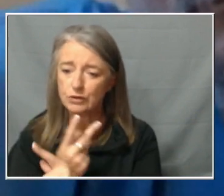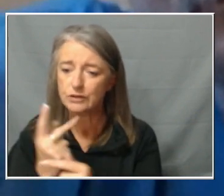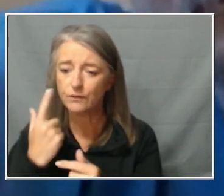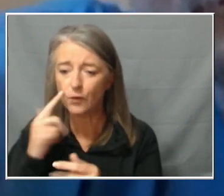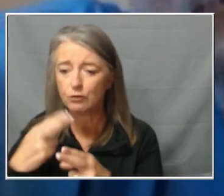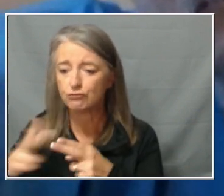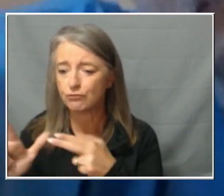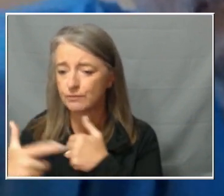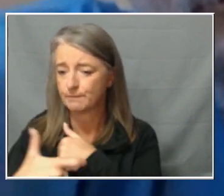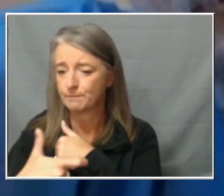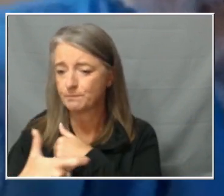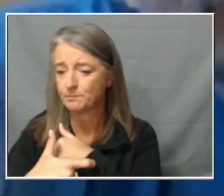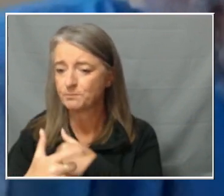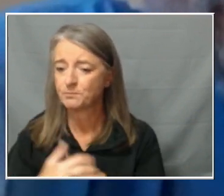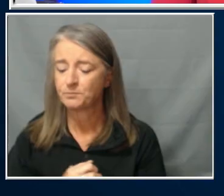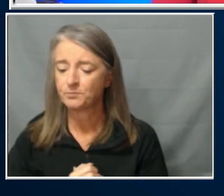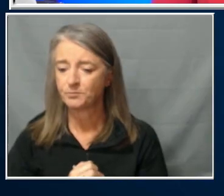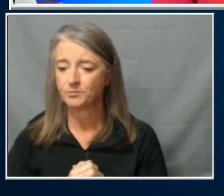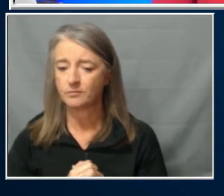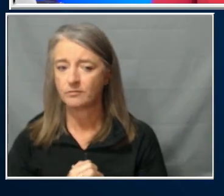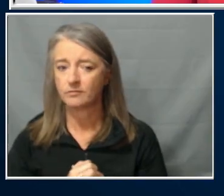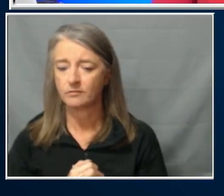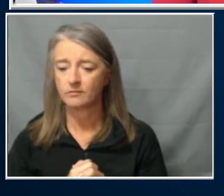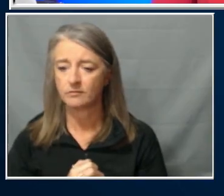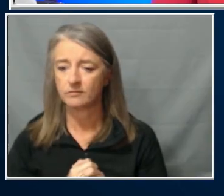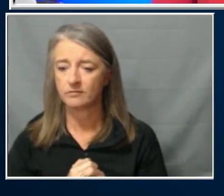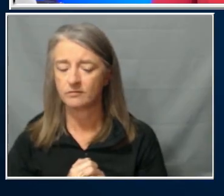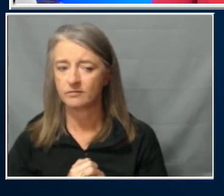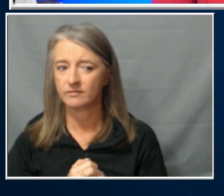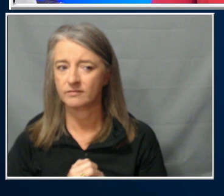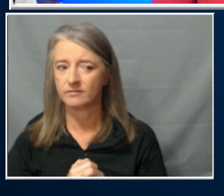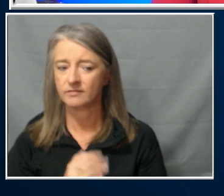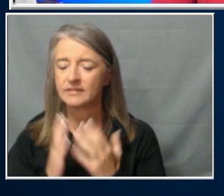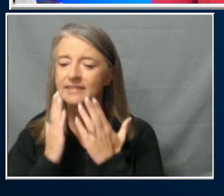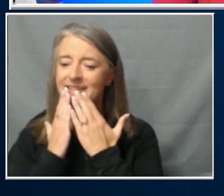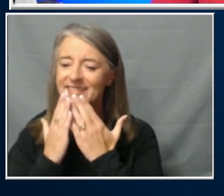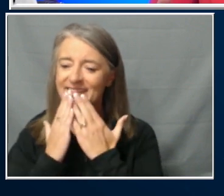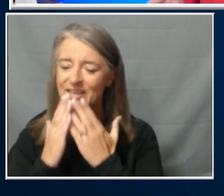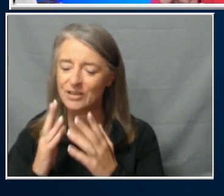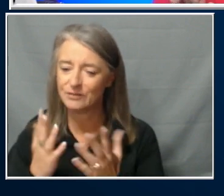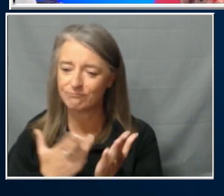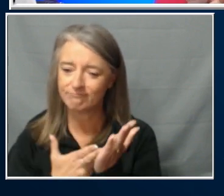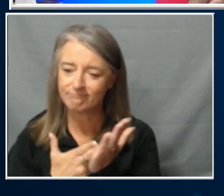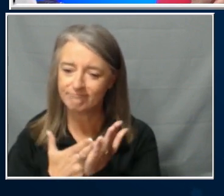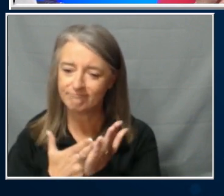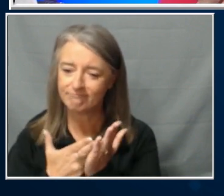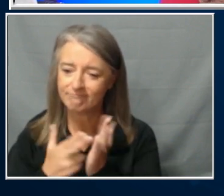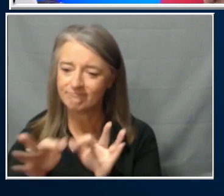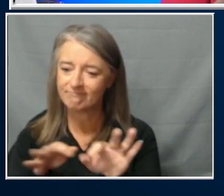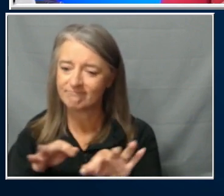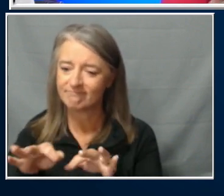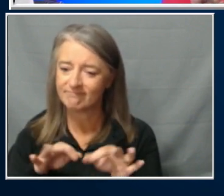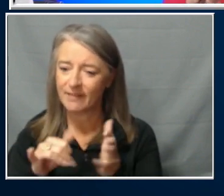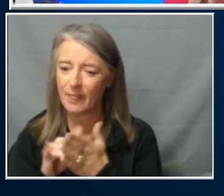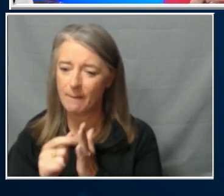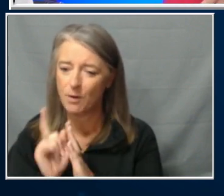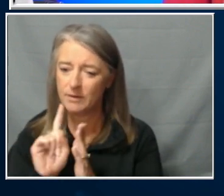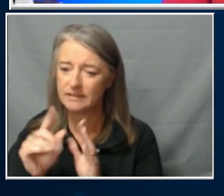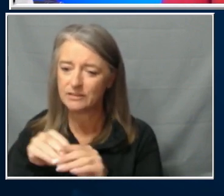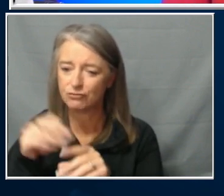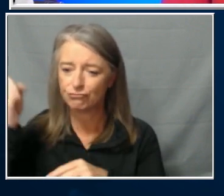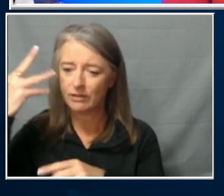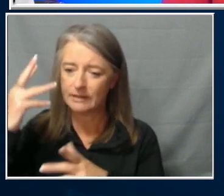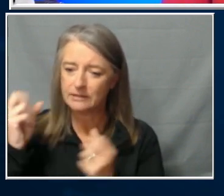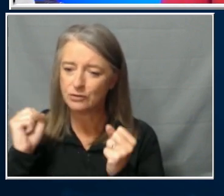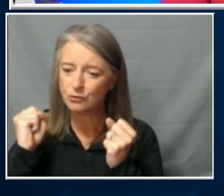little while. Mm-hmm. And thank you for just being honest and describing that moment in the shower, because this is what so many